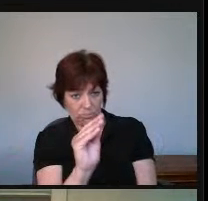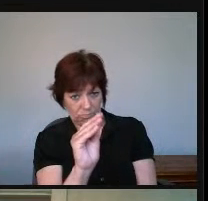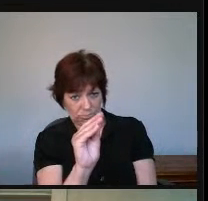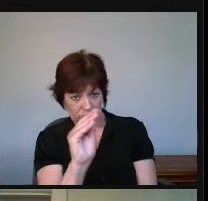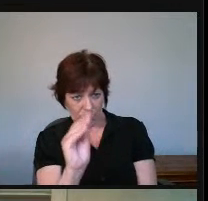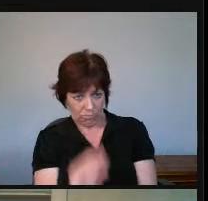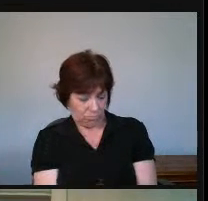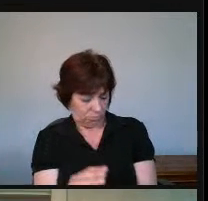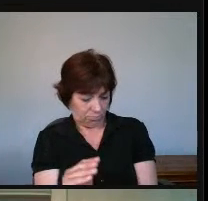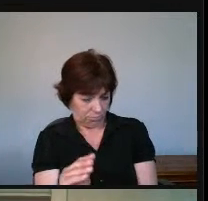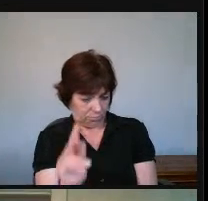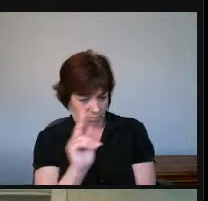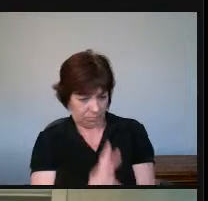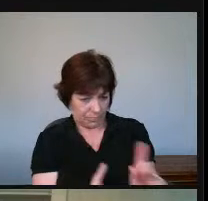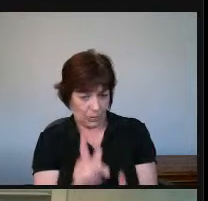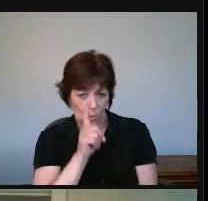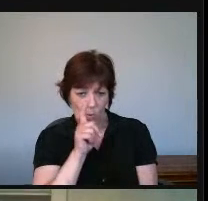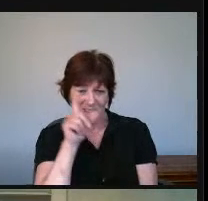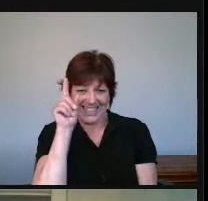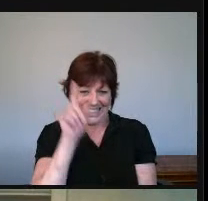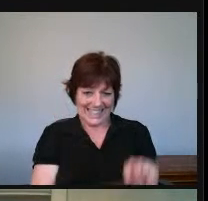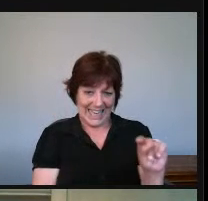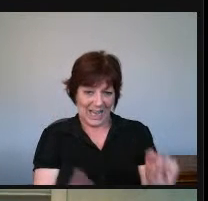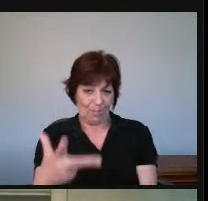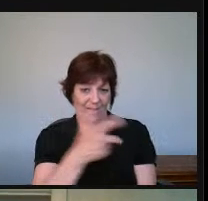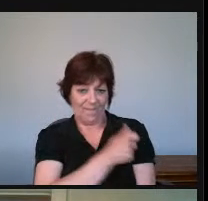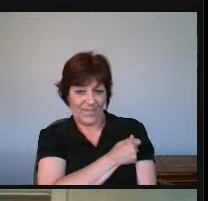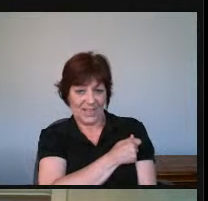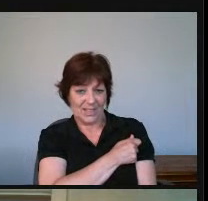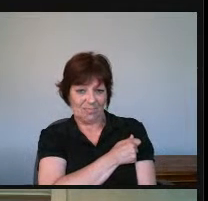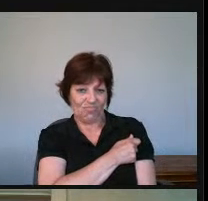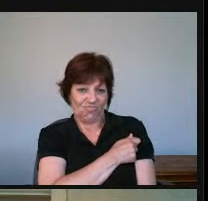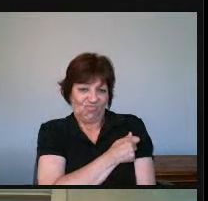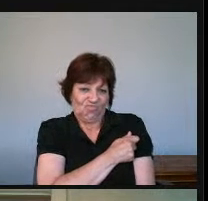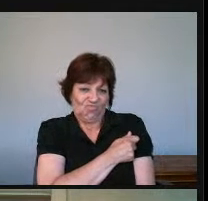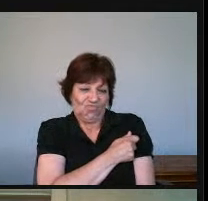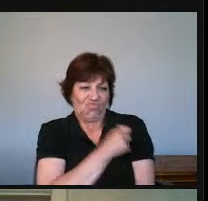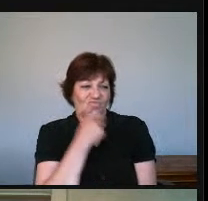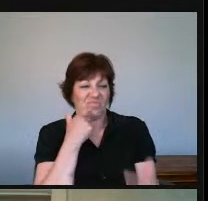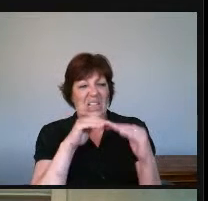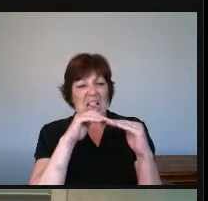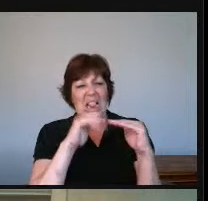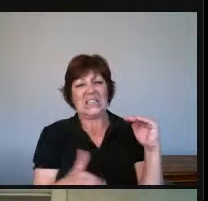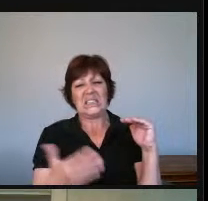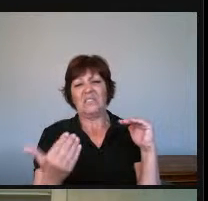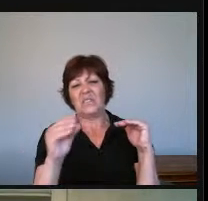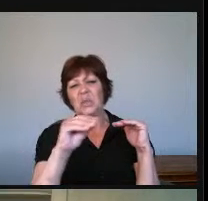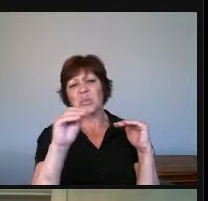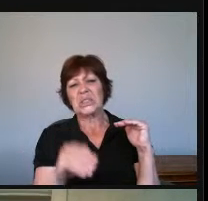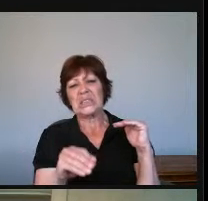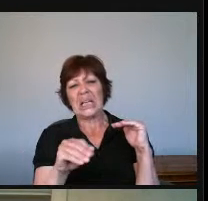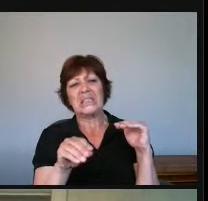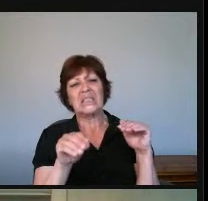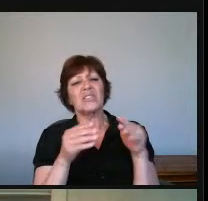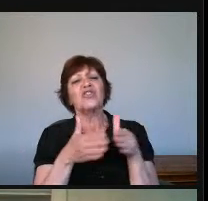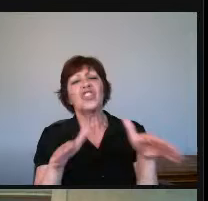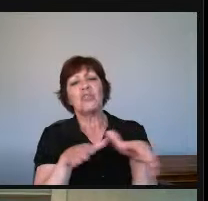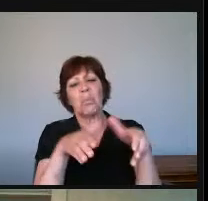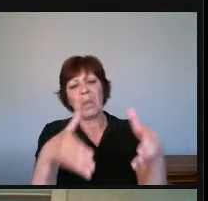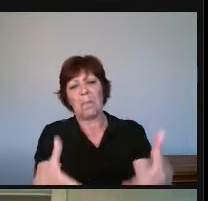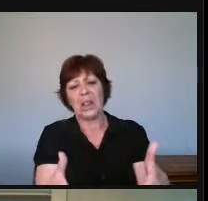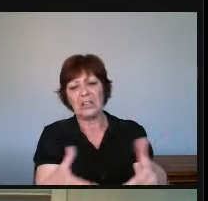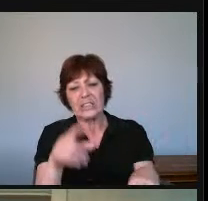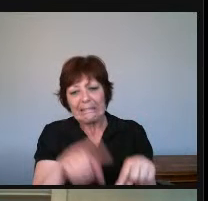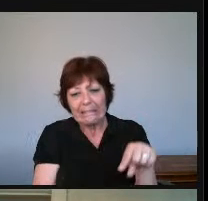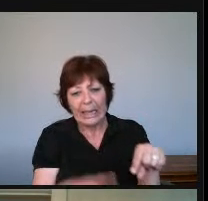would be who cannot be vaccinated, but it's probably less than 15% of the population.